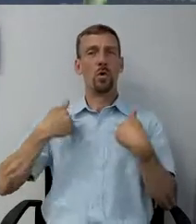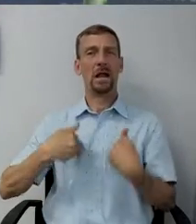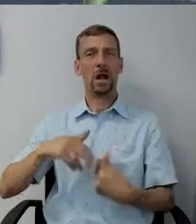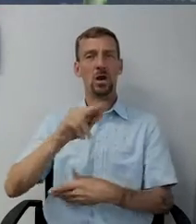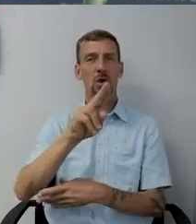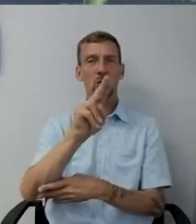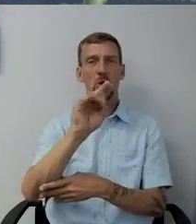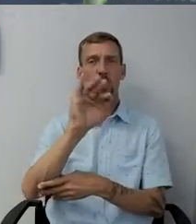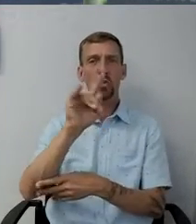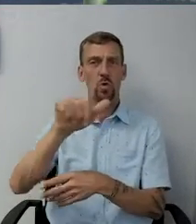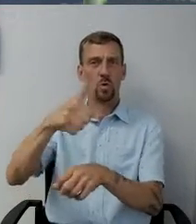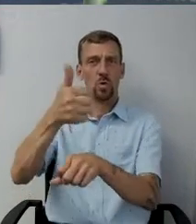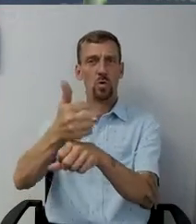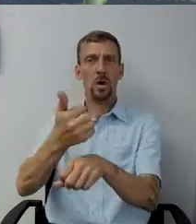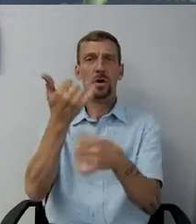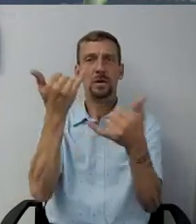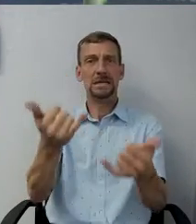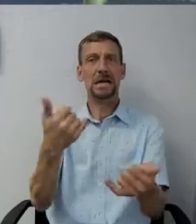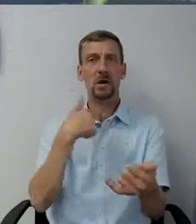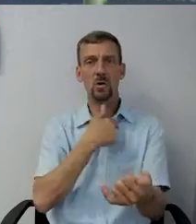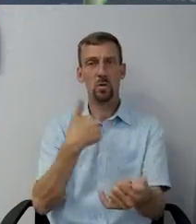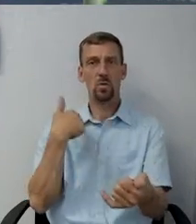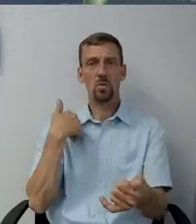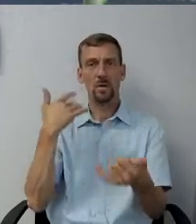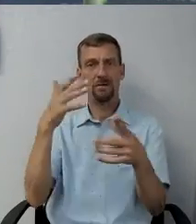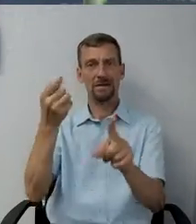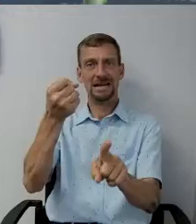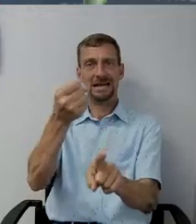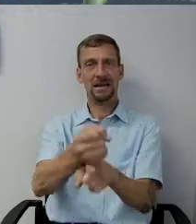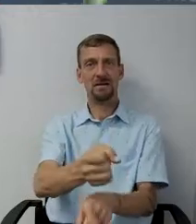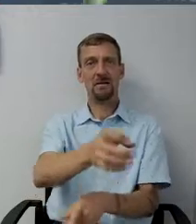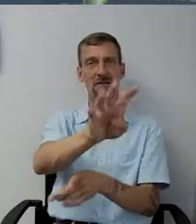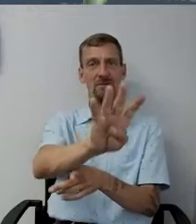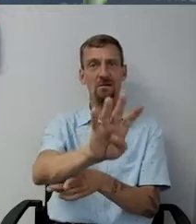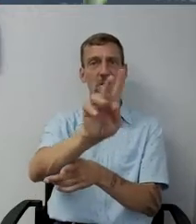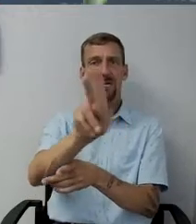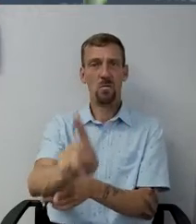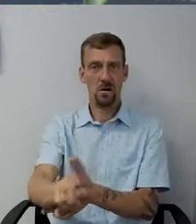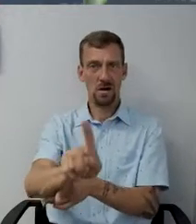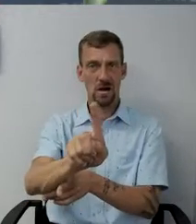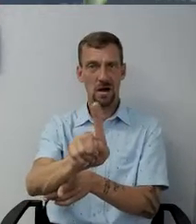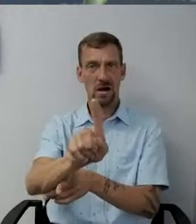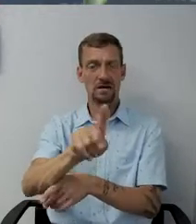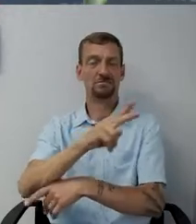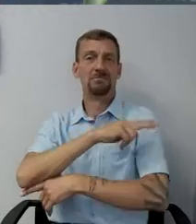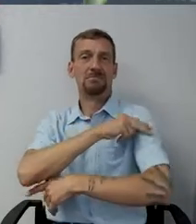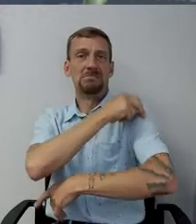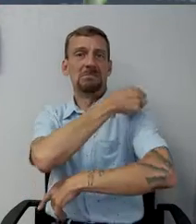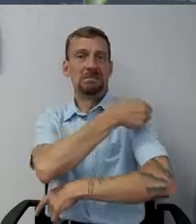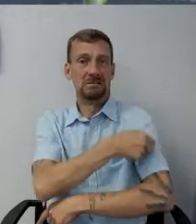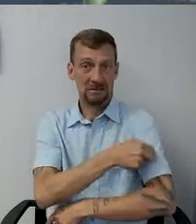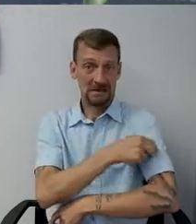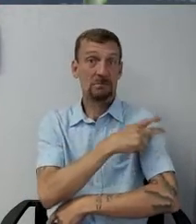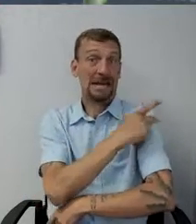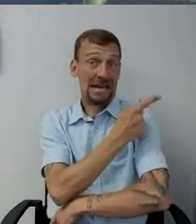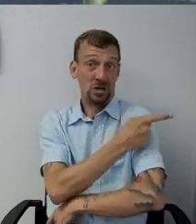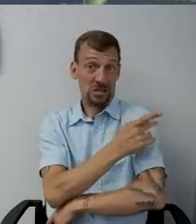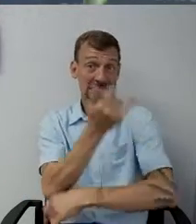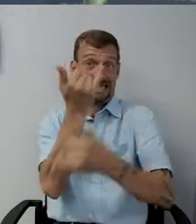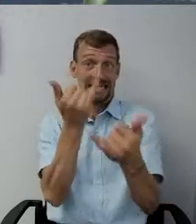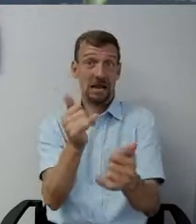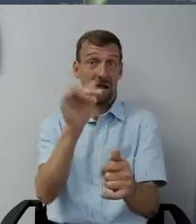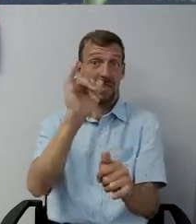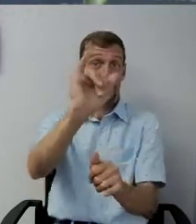that we've now hit 41 hospitalized patients pretty consistently over this last week, and that's one of